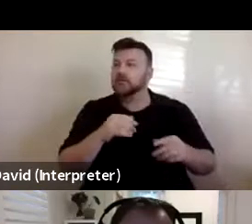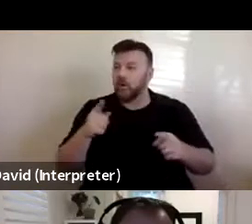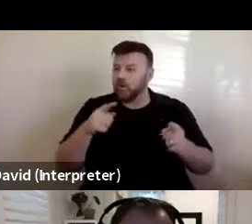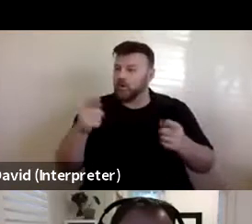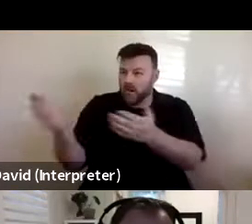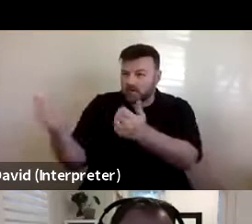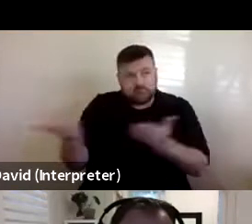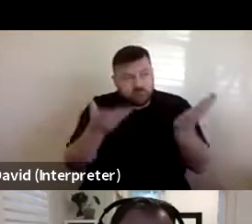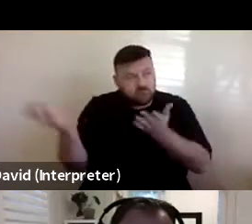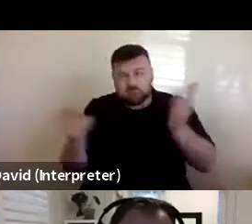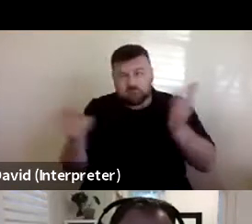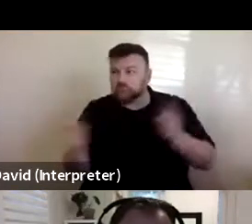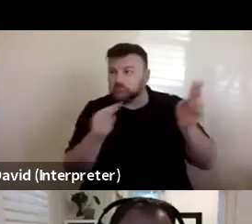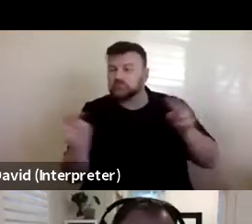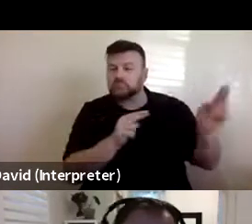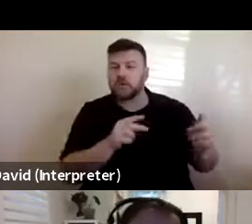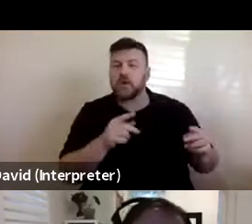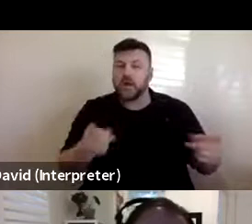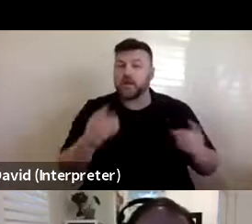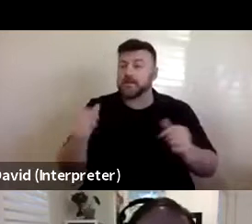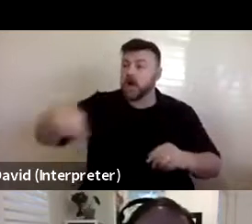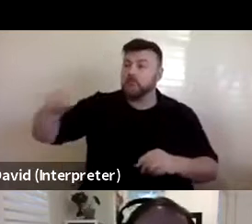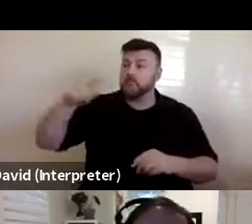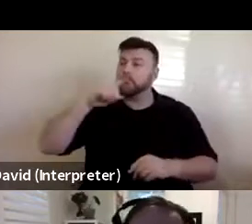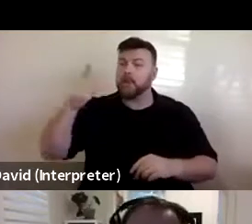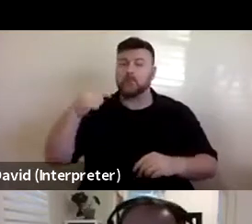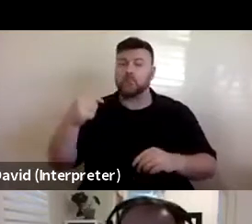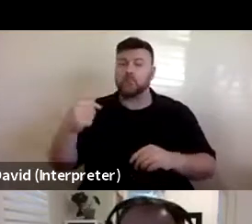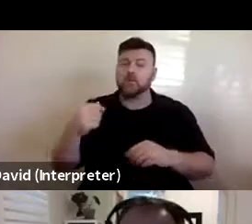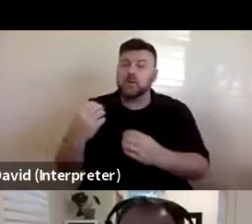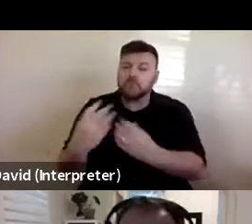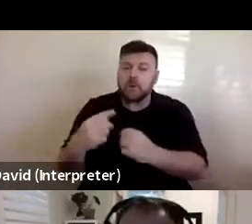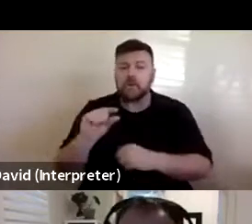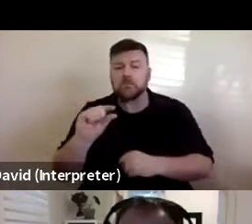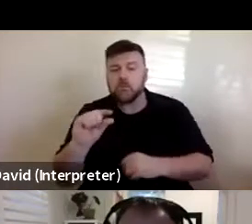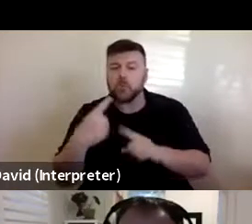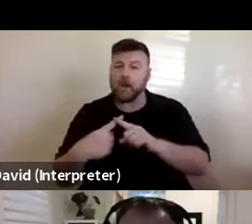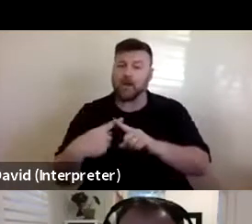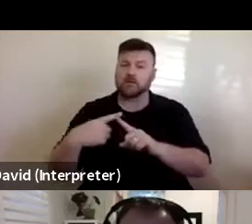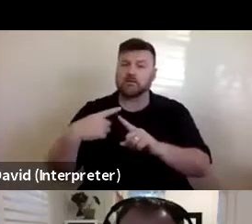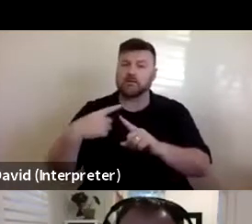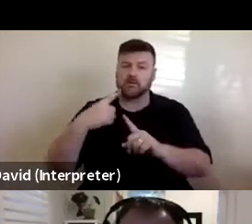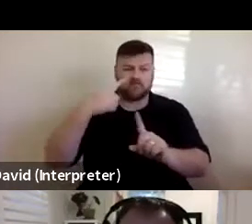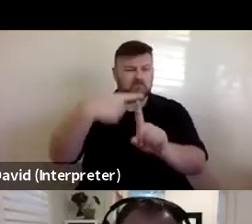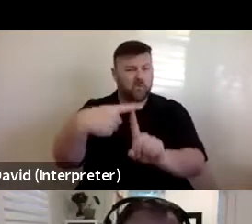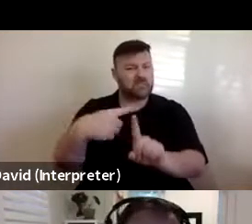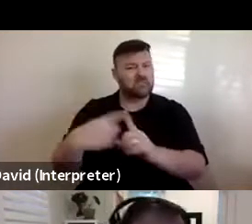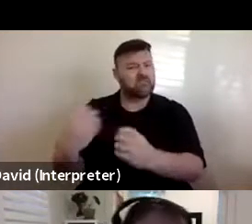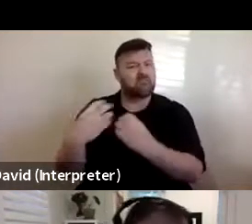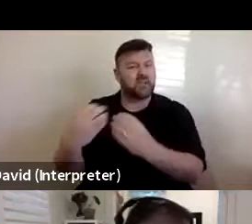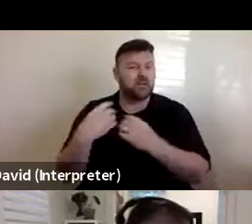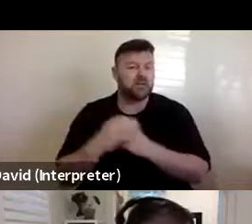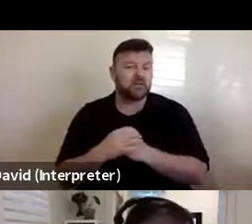And the feedback has been small, but positive, which has been great. I just wanted to pick up on the